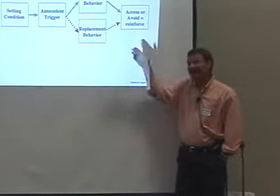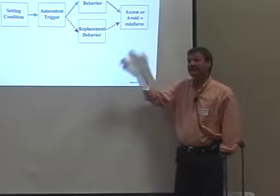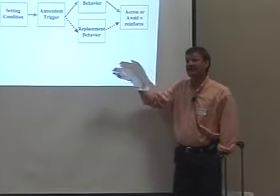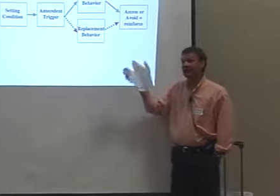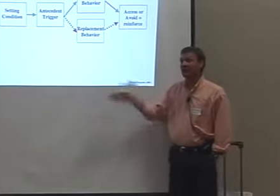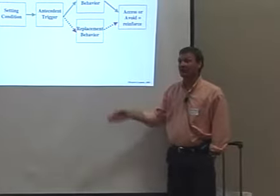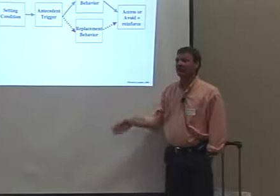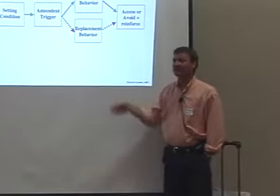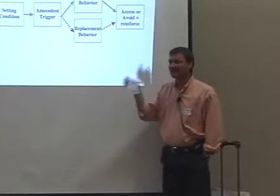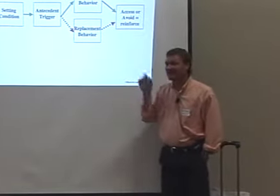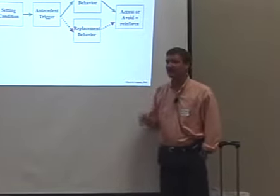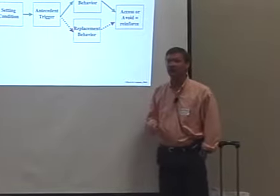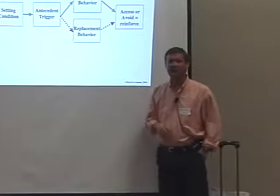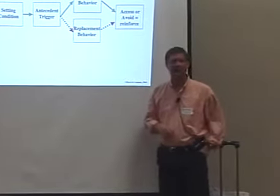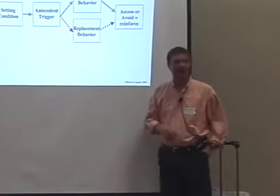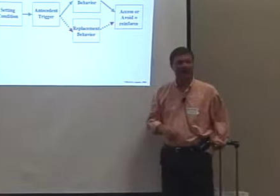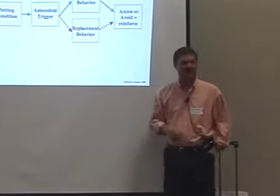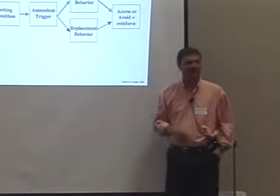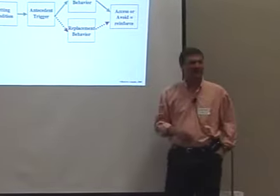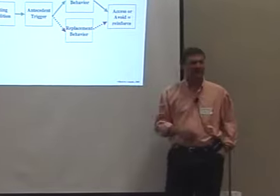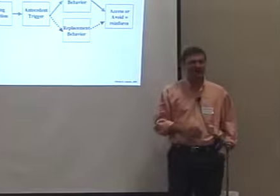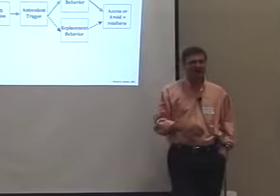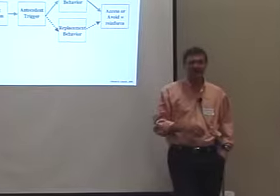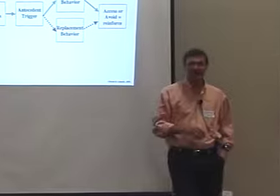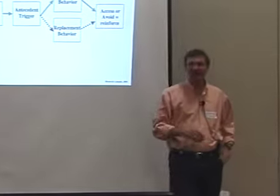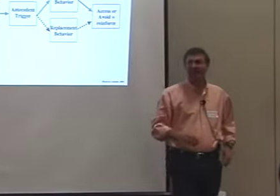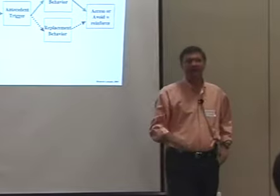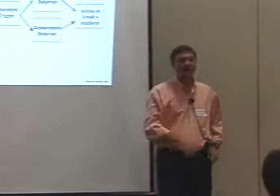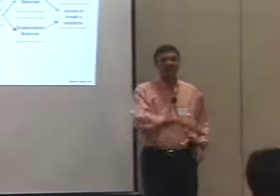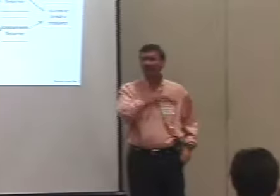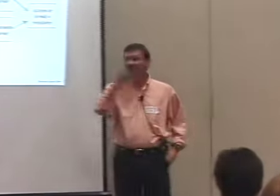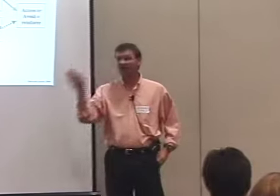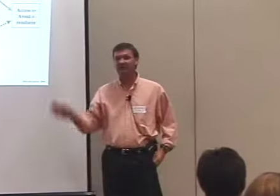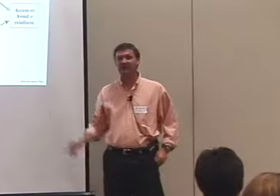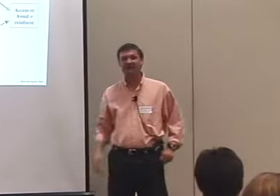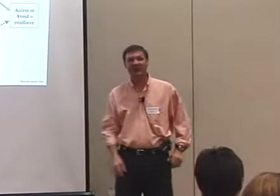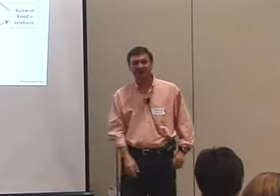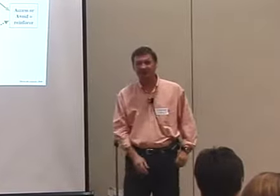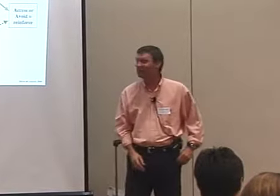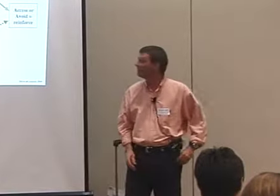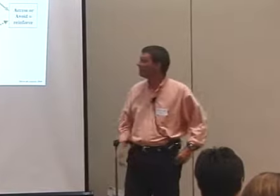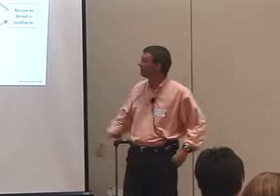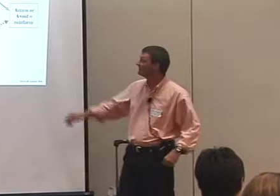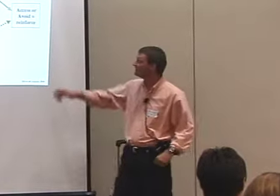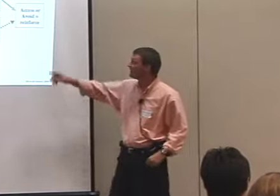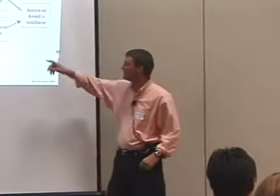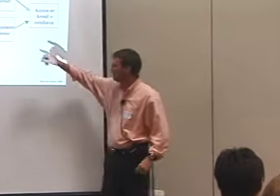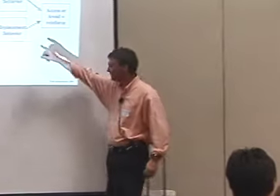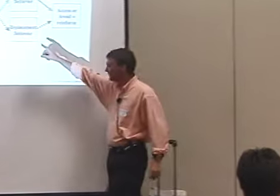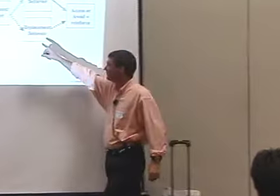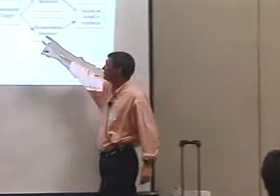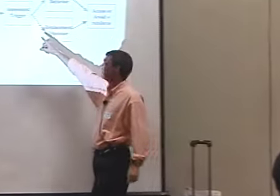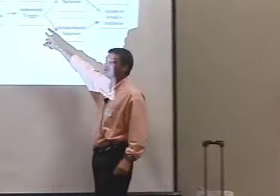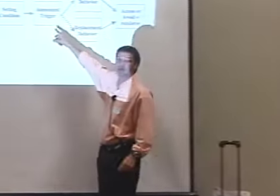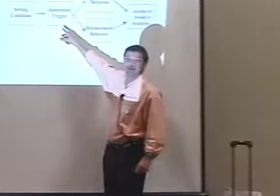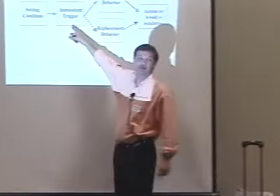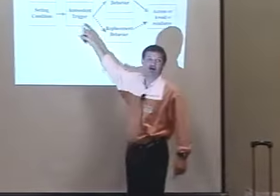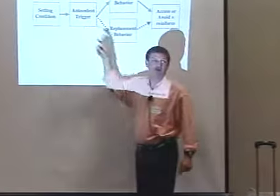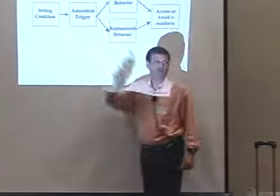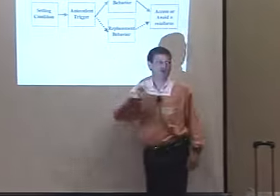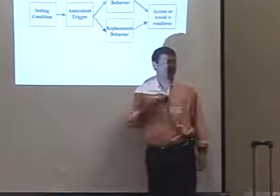like academic work because that's only when it happens. It doesn't seem to happen under any other circumstances other than when we say, please